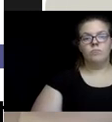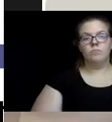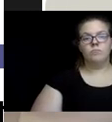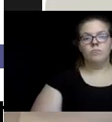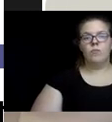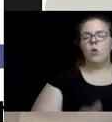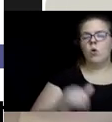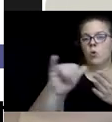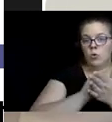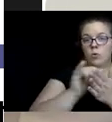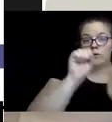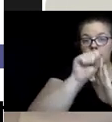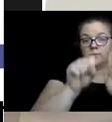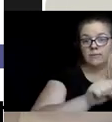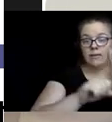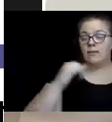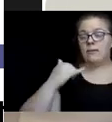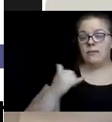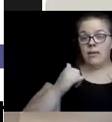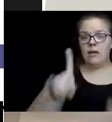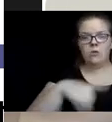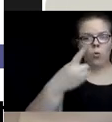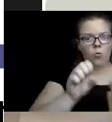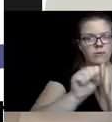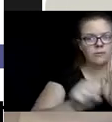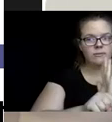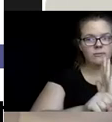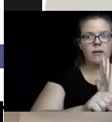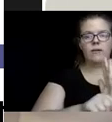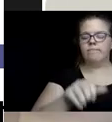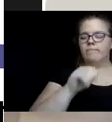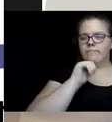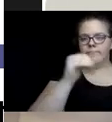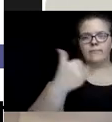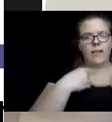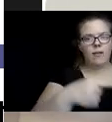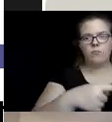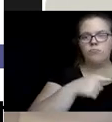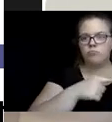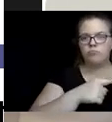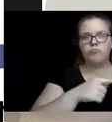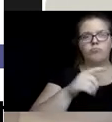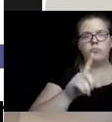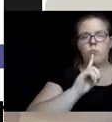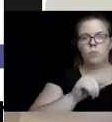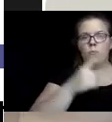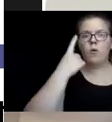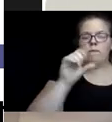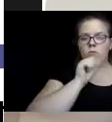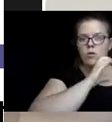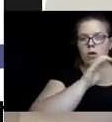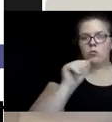New York State today is the only state that does not have mandatory reporting for elder abuse in the